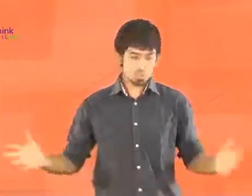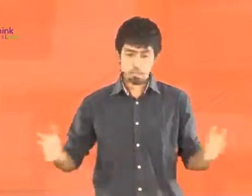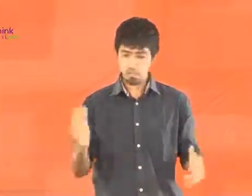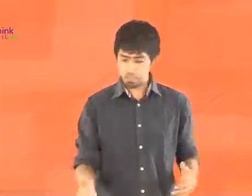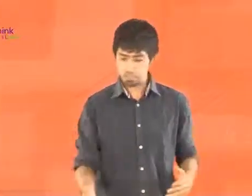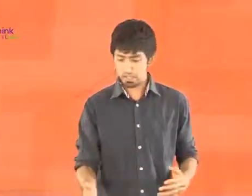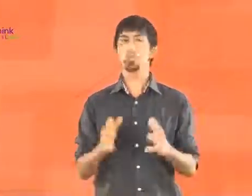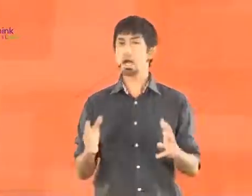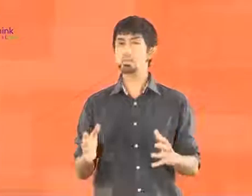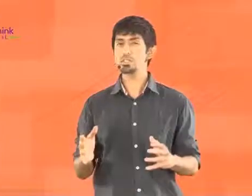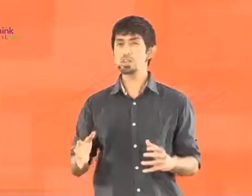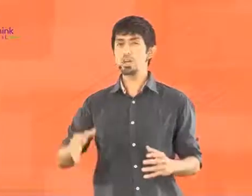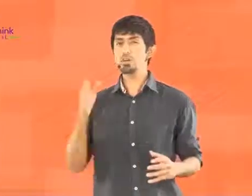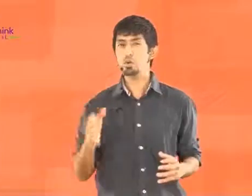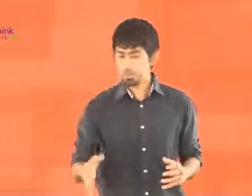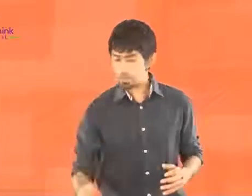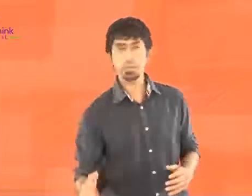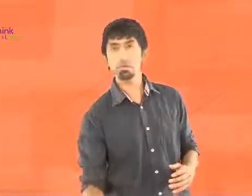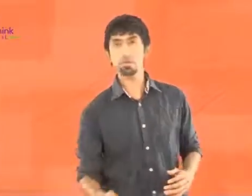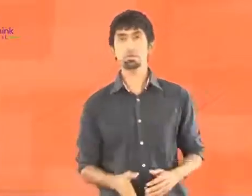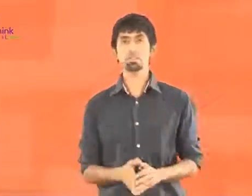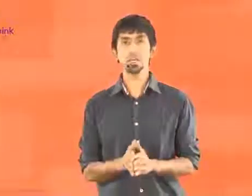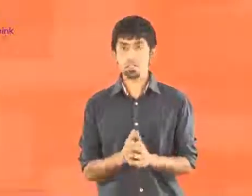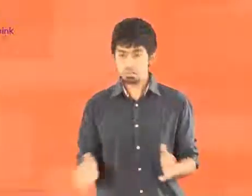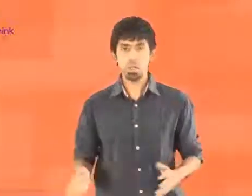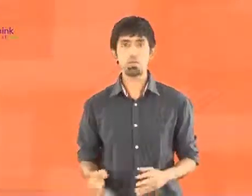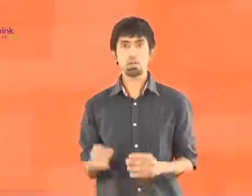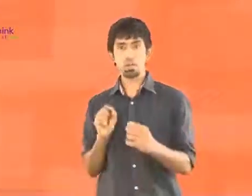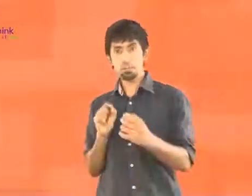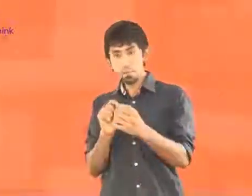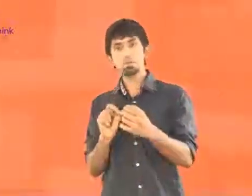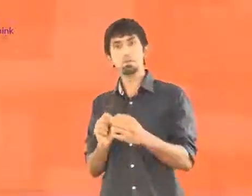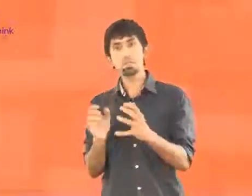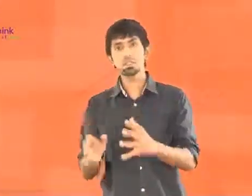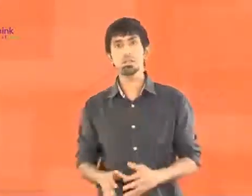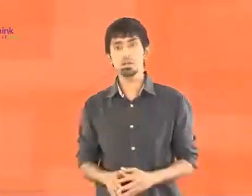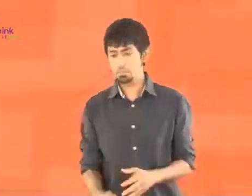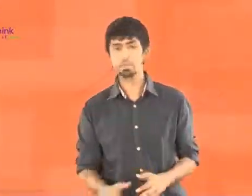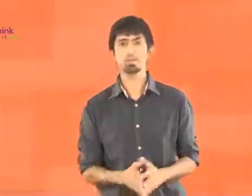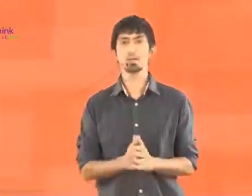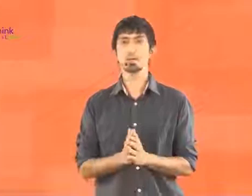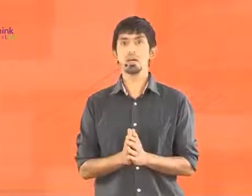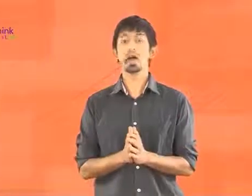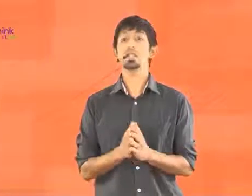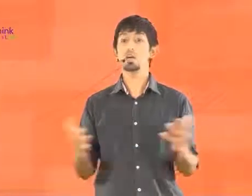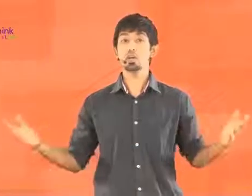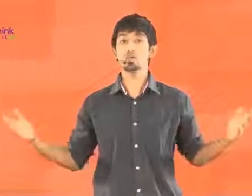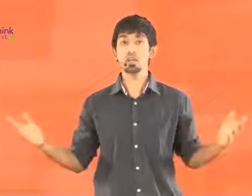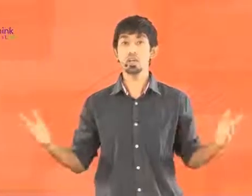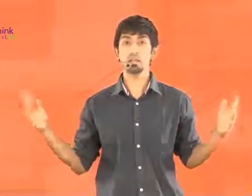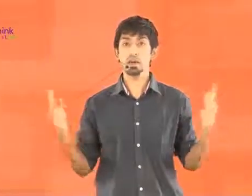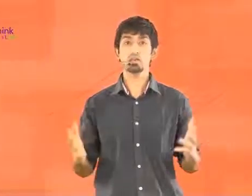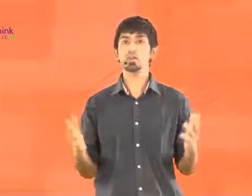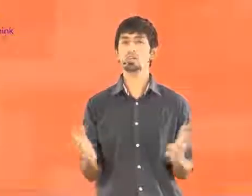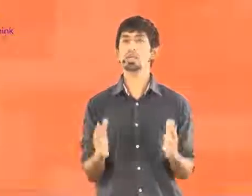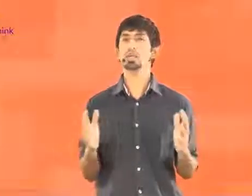Just too big to understand what happens if we go deeper and deeper and deeper inside till the point where we are comparable to these little pieces. And in order to do